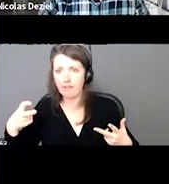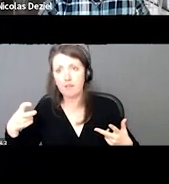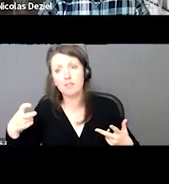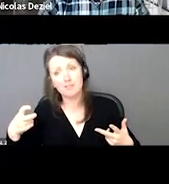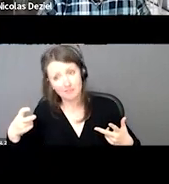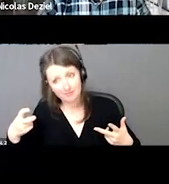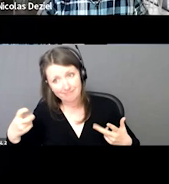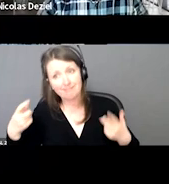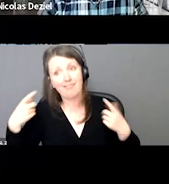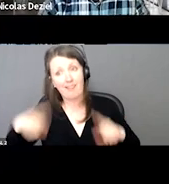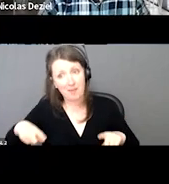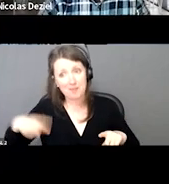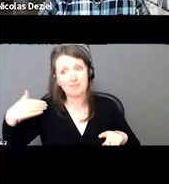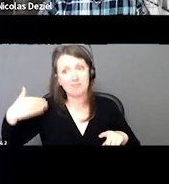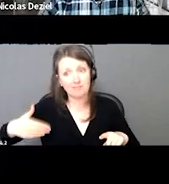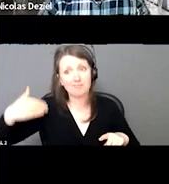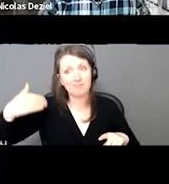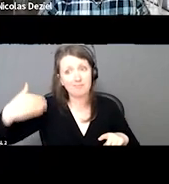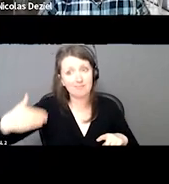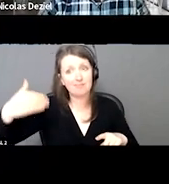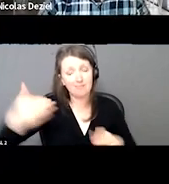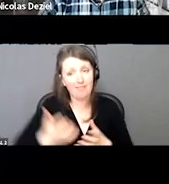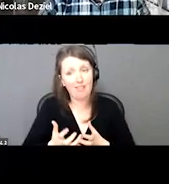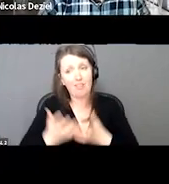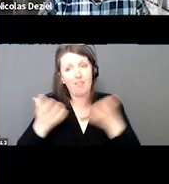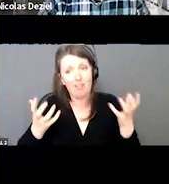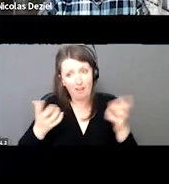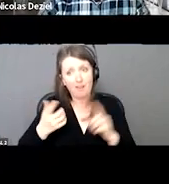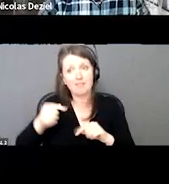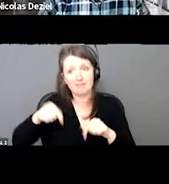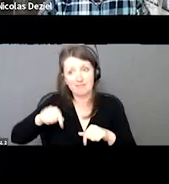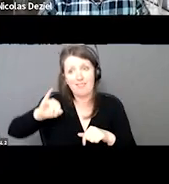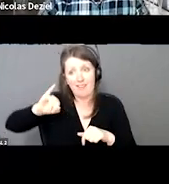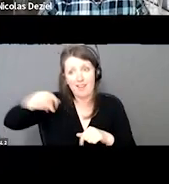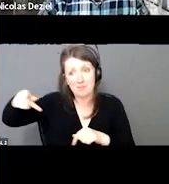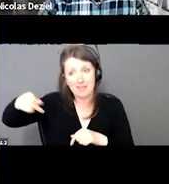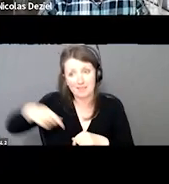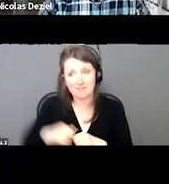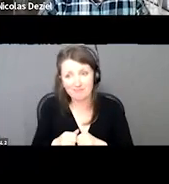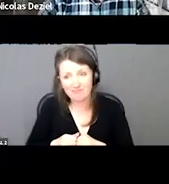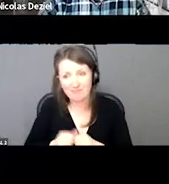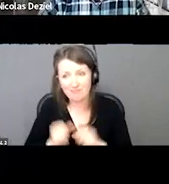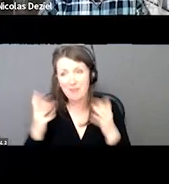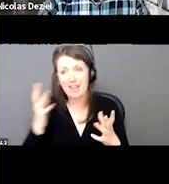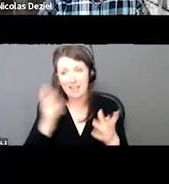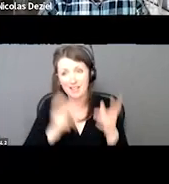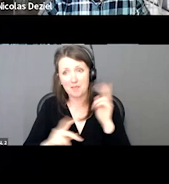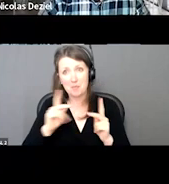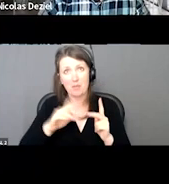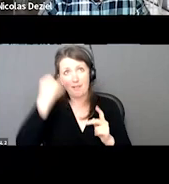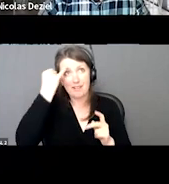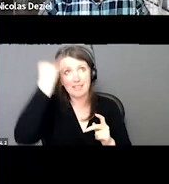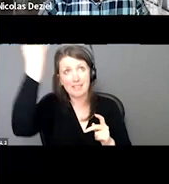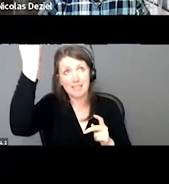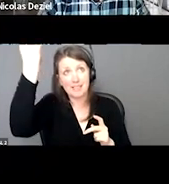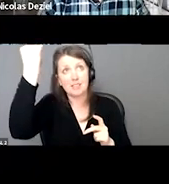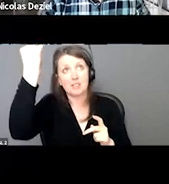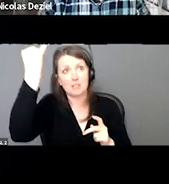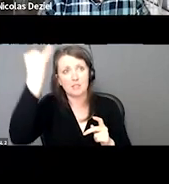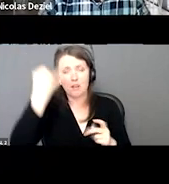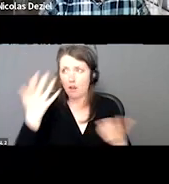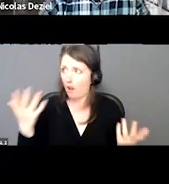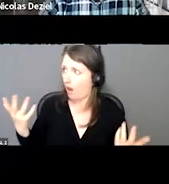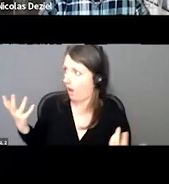lot in IP. People get their ideas stolen, taken from them, and copied and sold as under lower